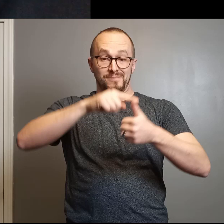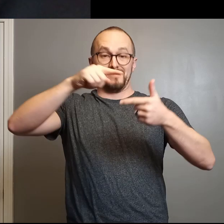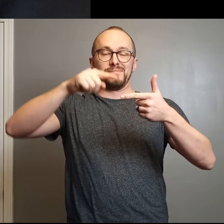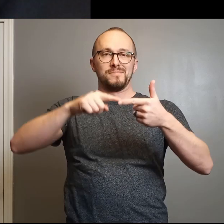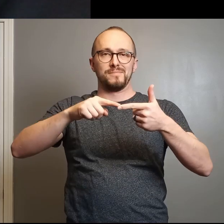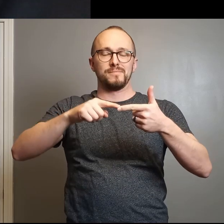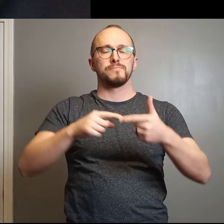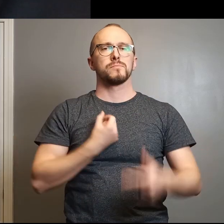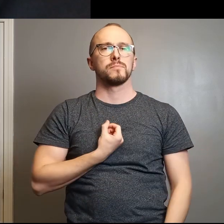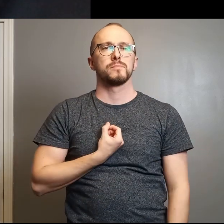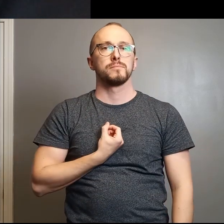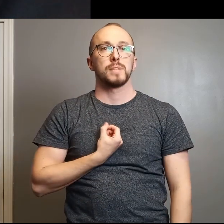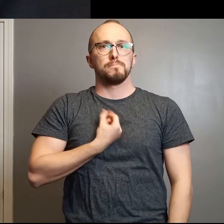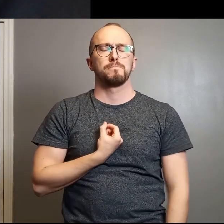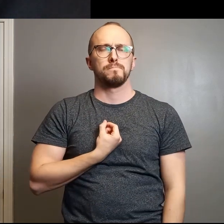and hiccup,